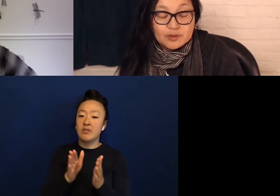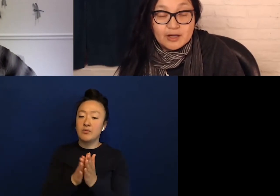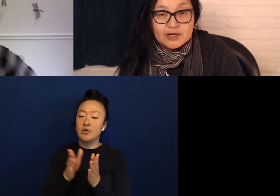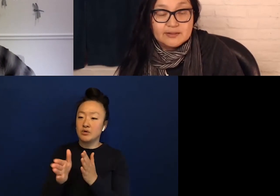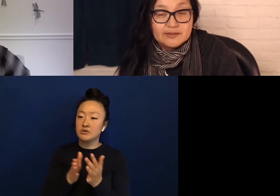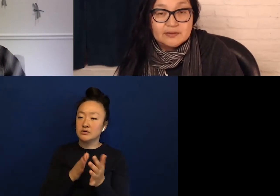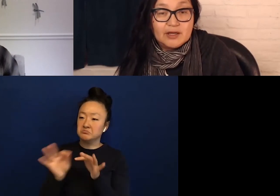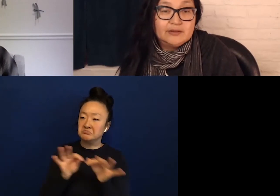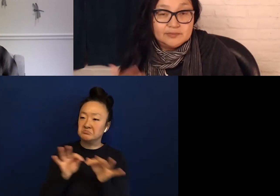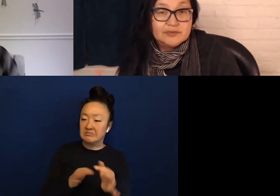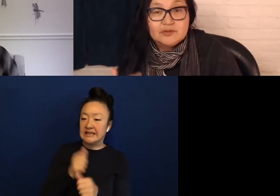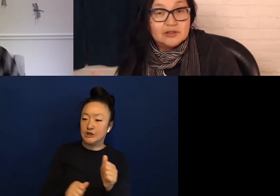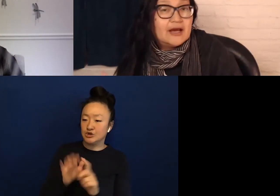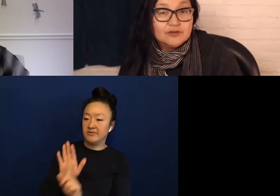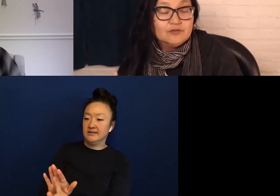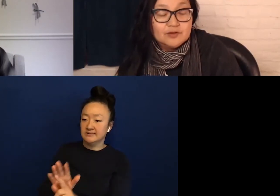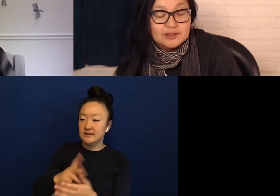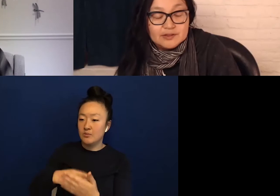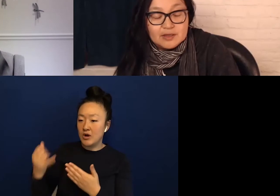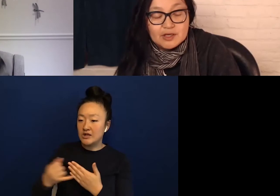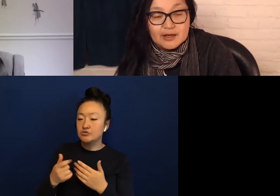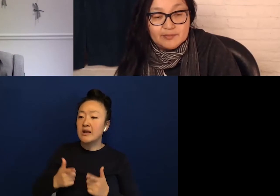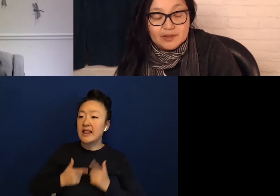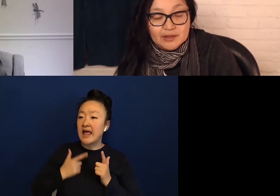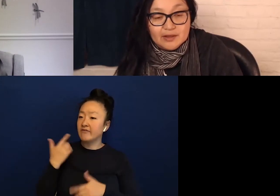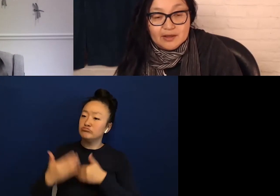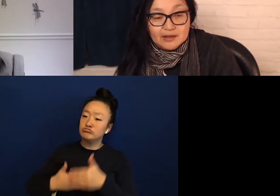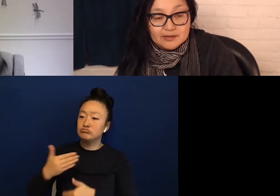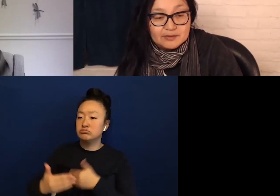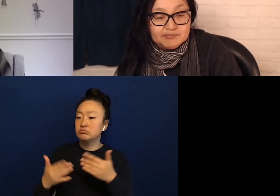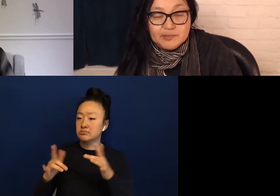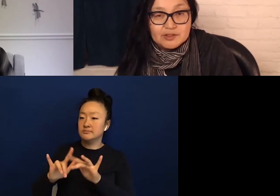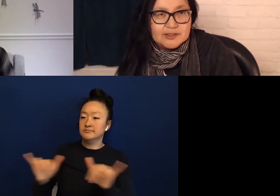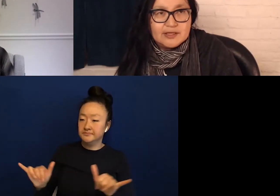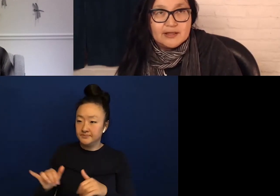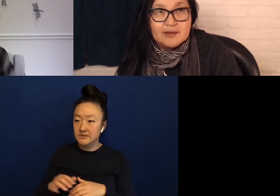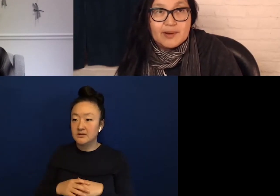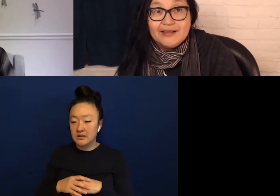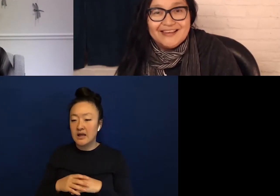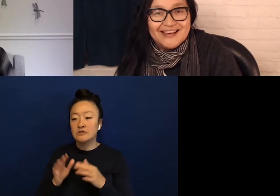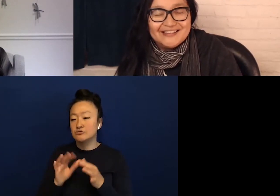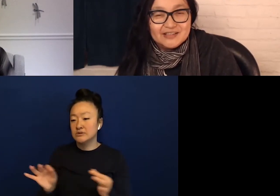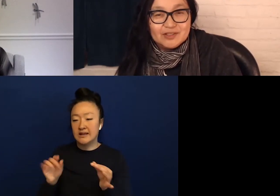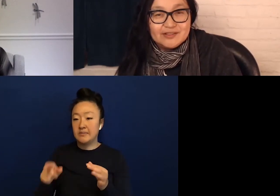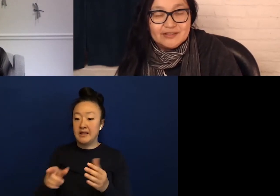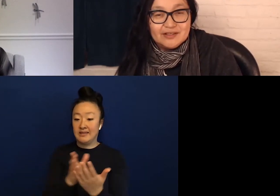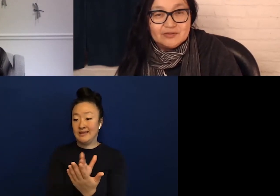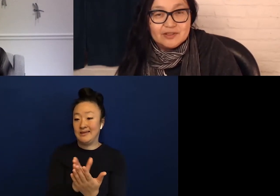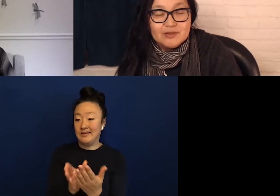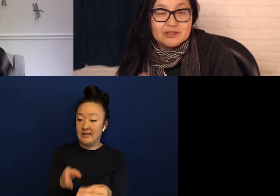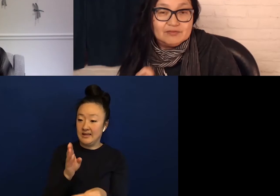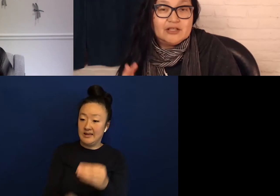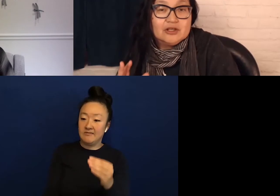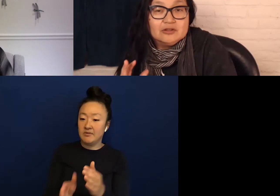each of his projects while sort of life unfolds at the same time, and just to say that by the end,